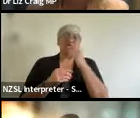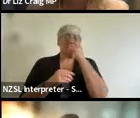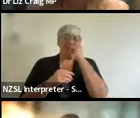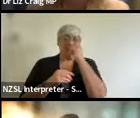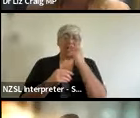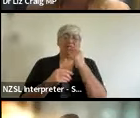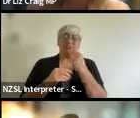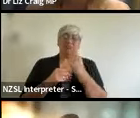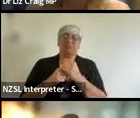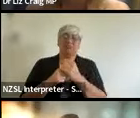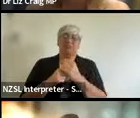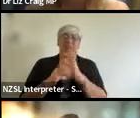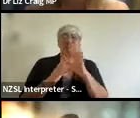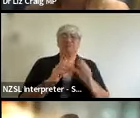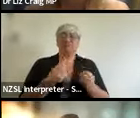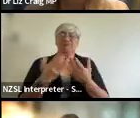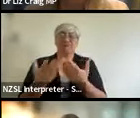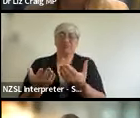compete,